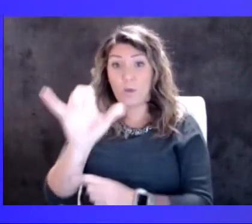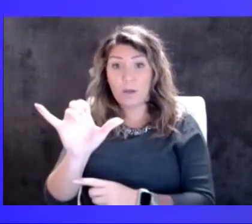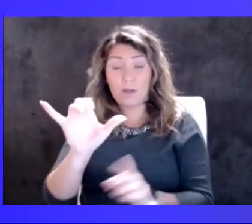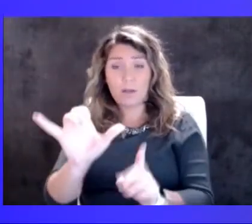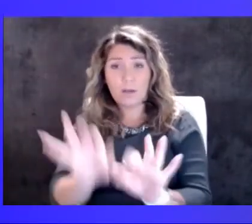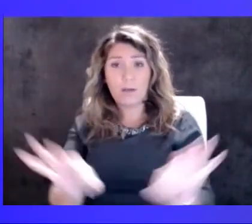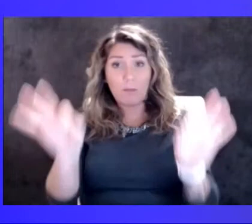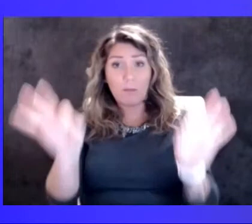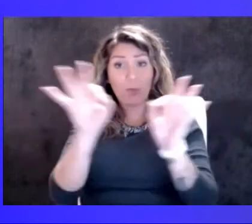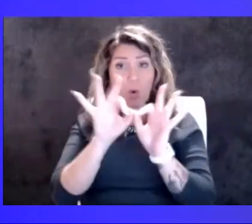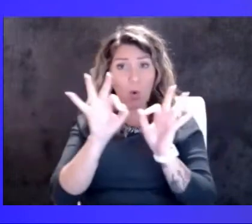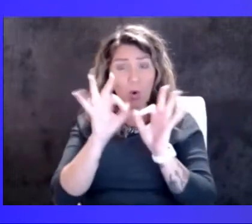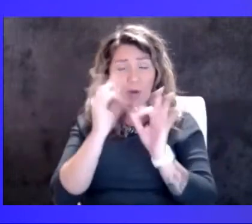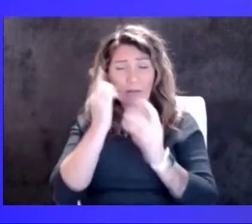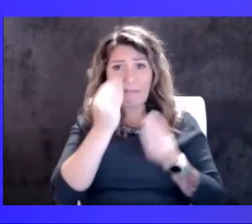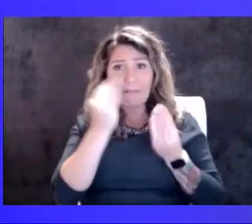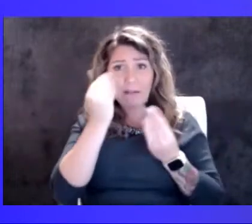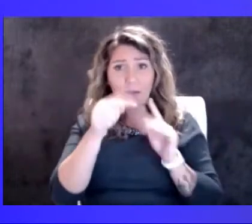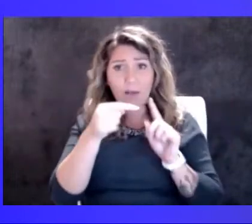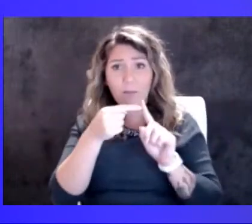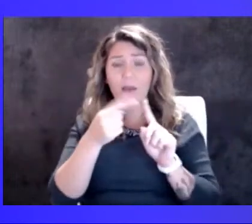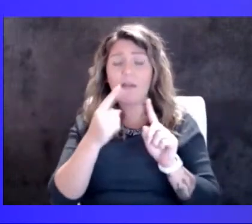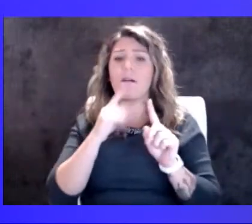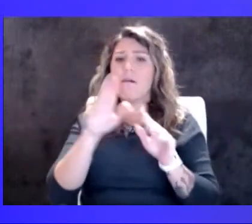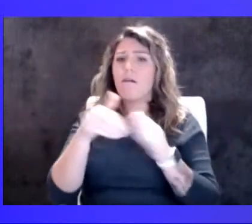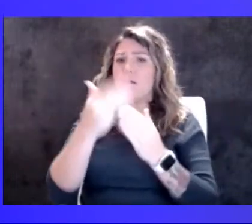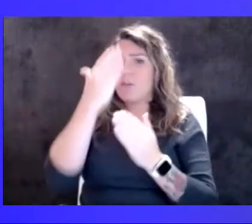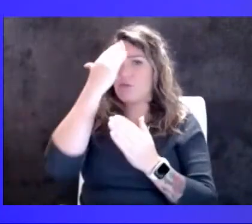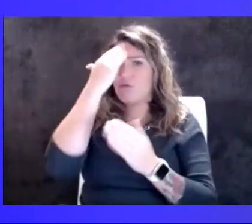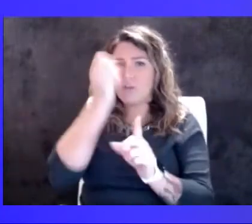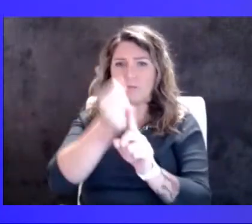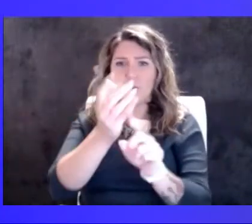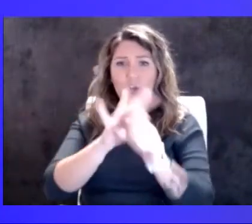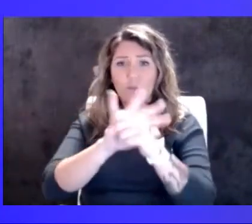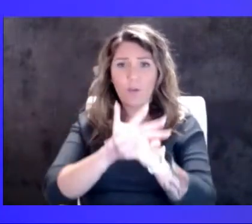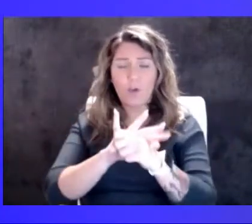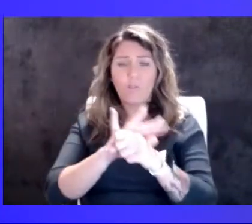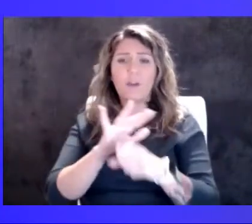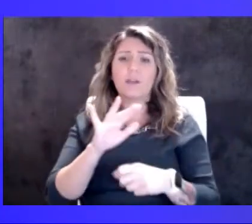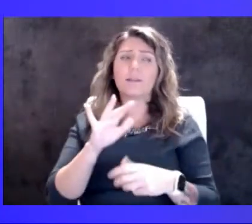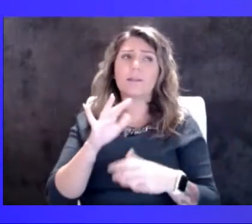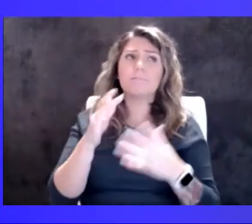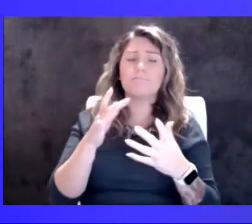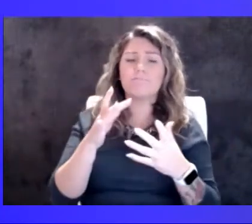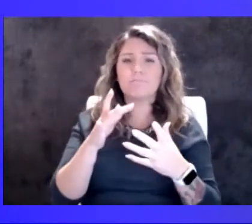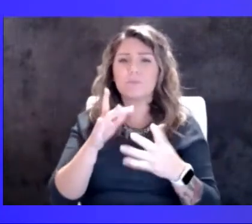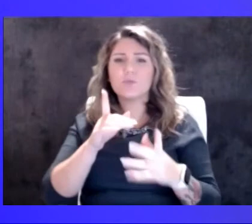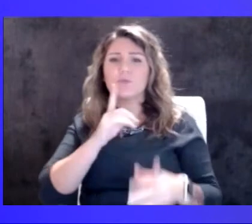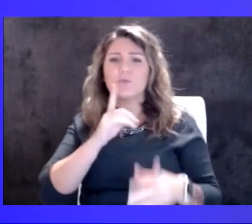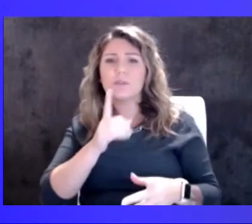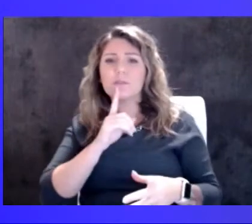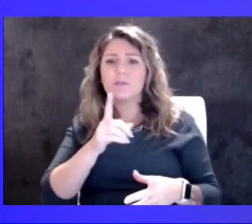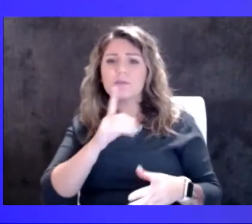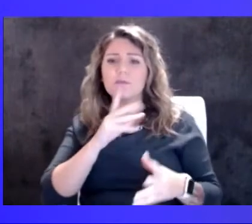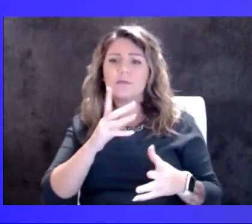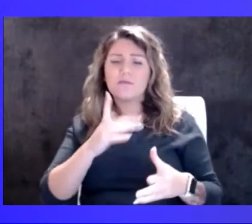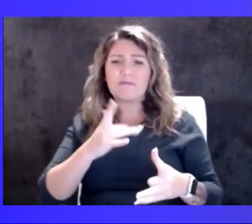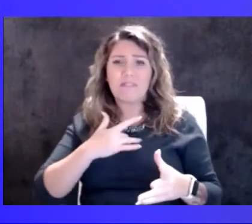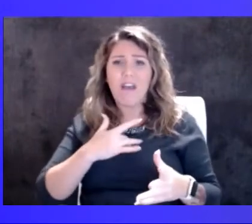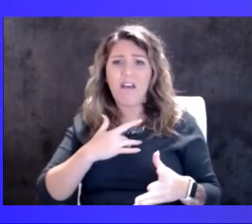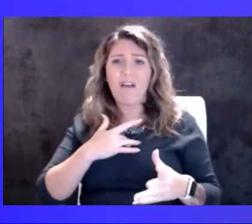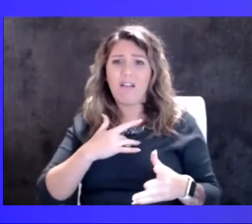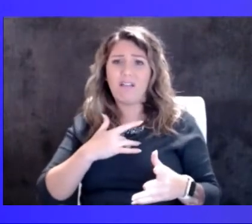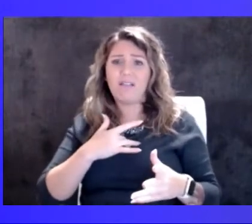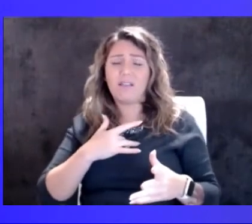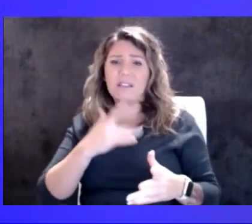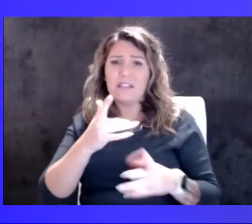consider. And I think we all know that the impacts of COVID have been extremely felt by Black and